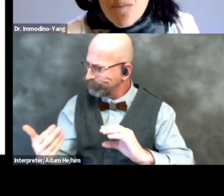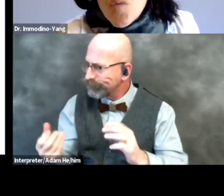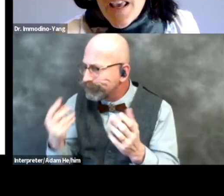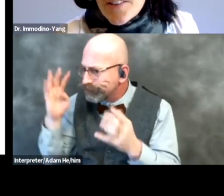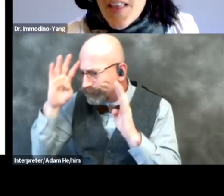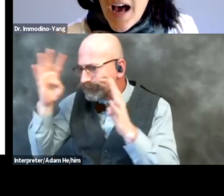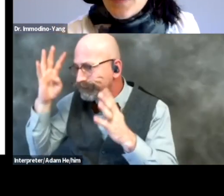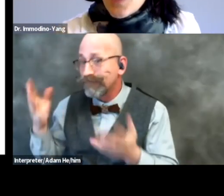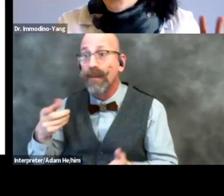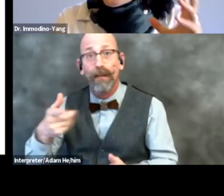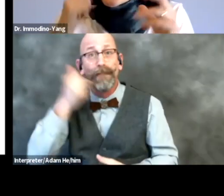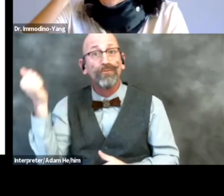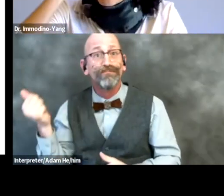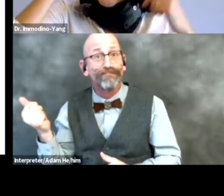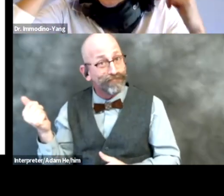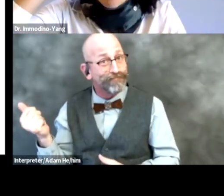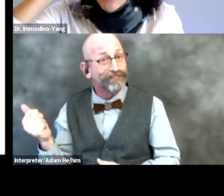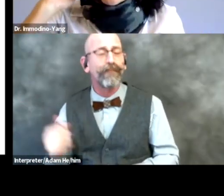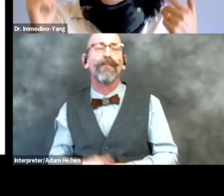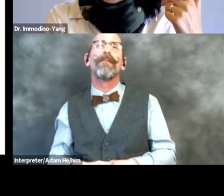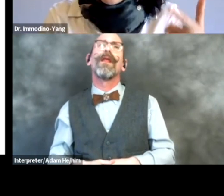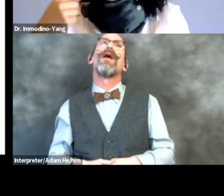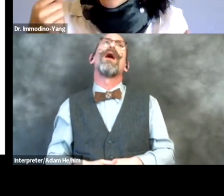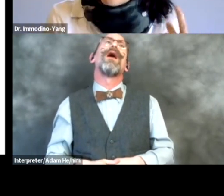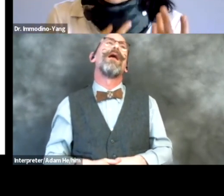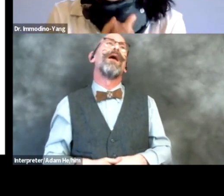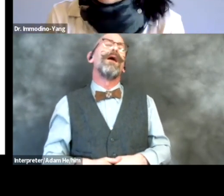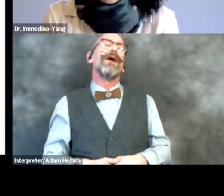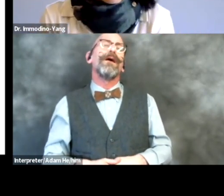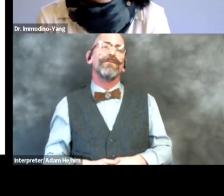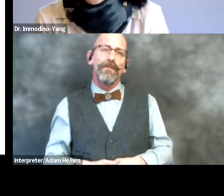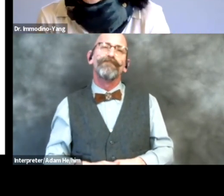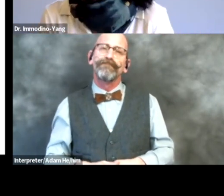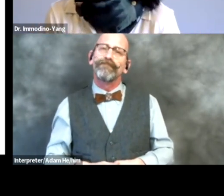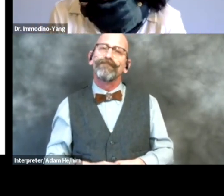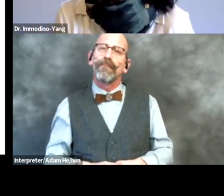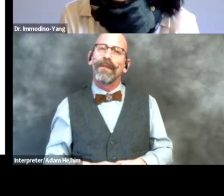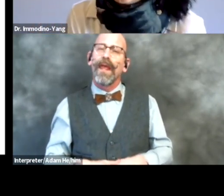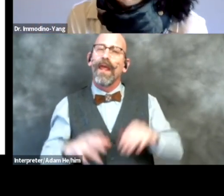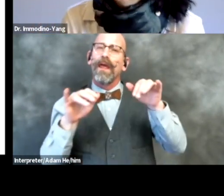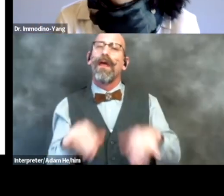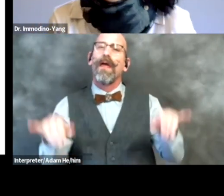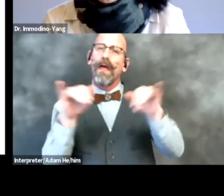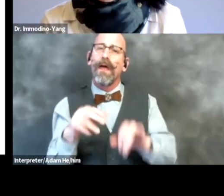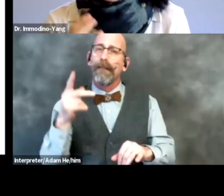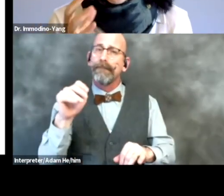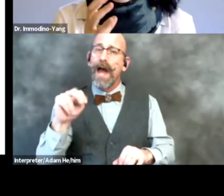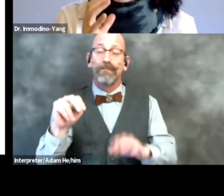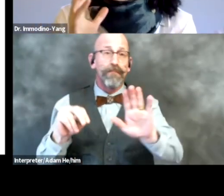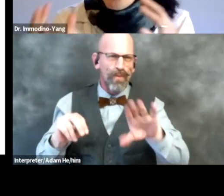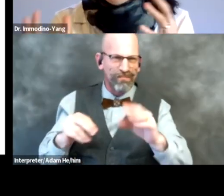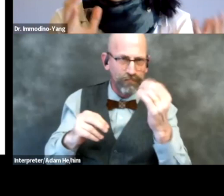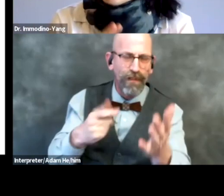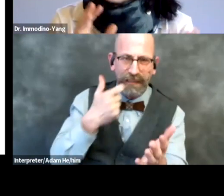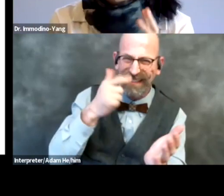find is that there's this intriguing pattern, and this was published in Scan last year,